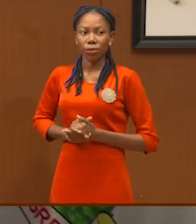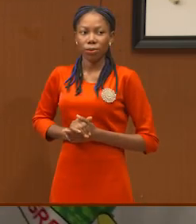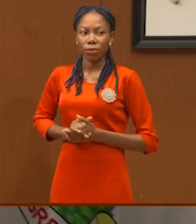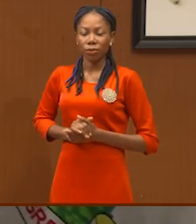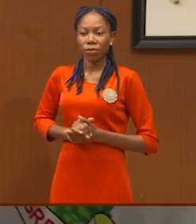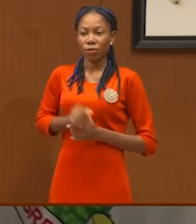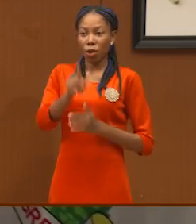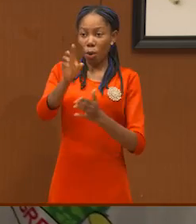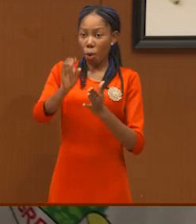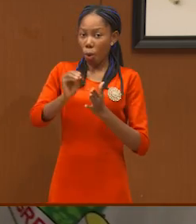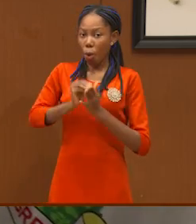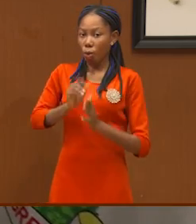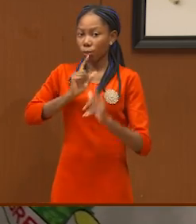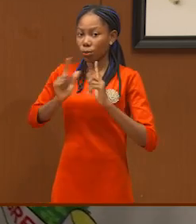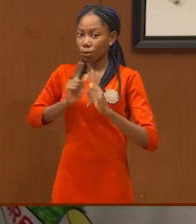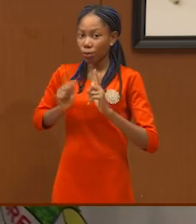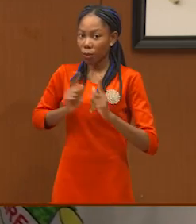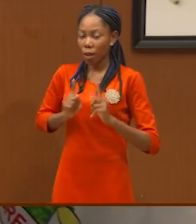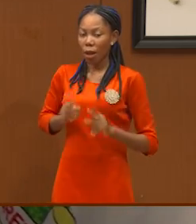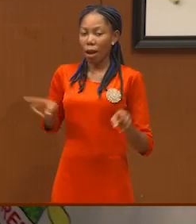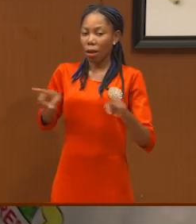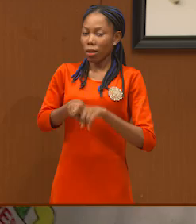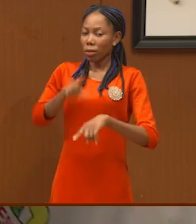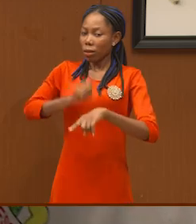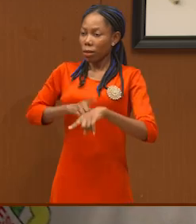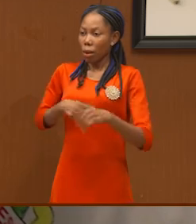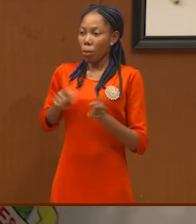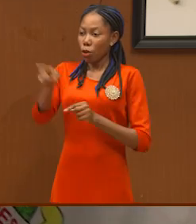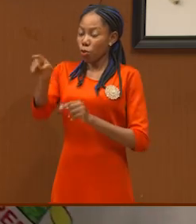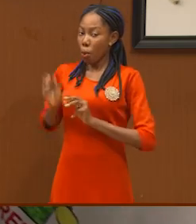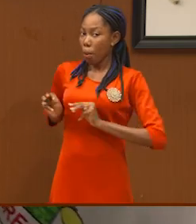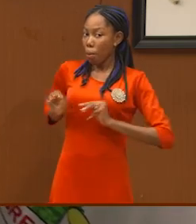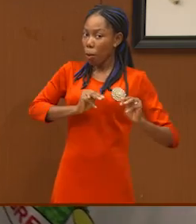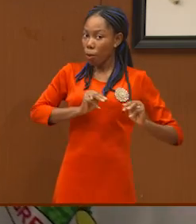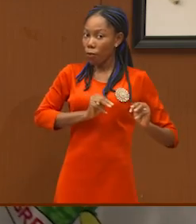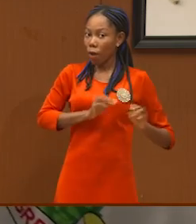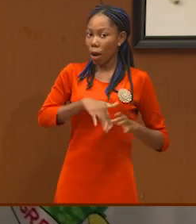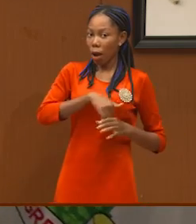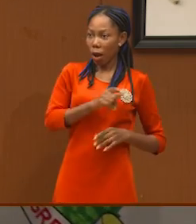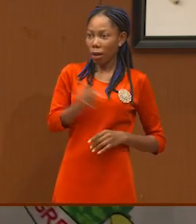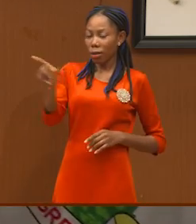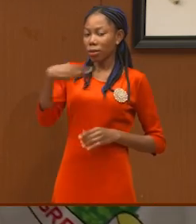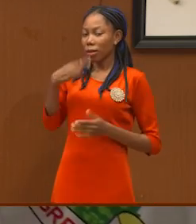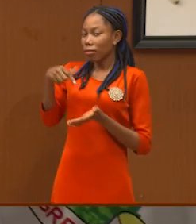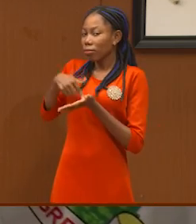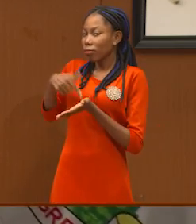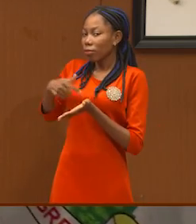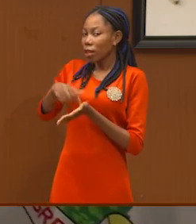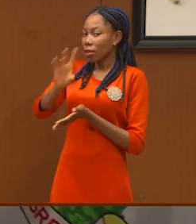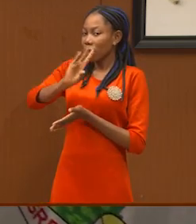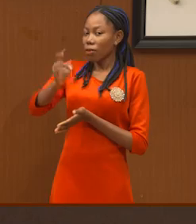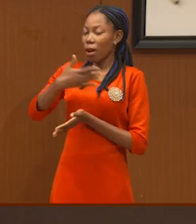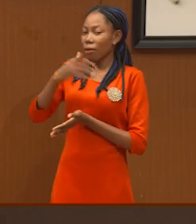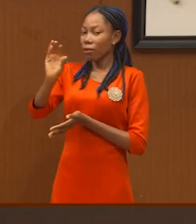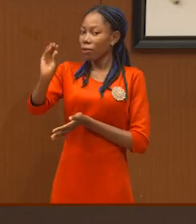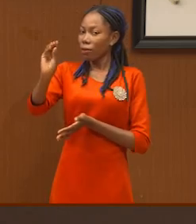in his own statement, as at the time you left the house, you said you were in arrears of 750,000